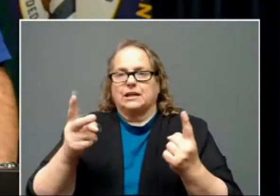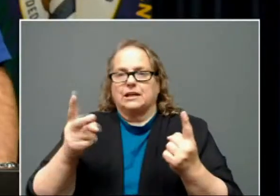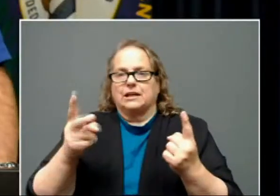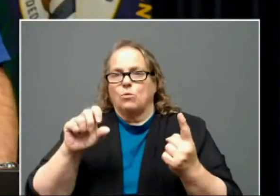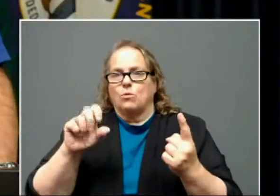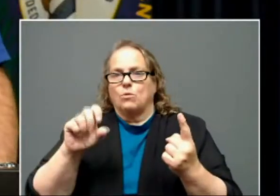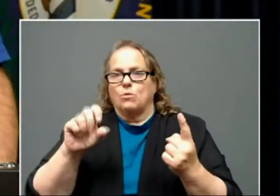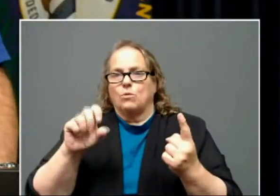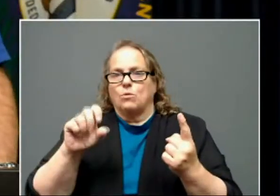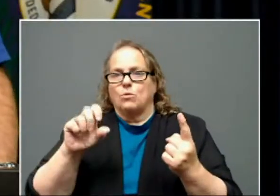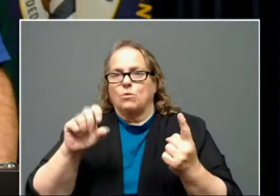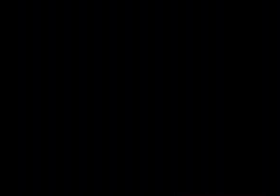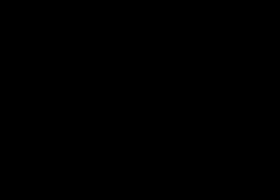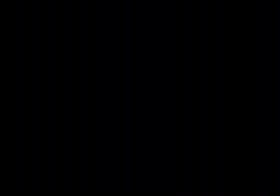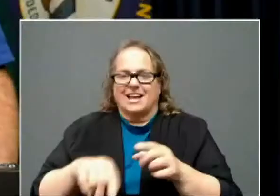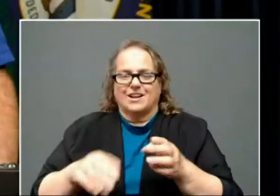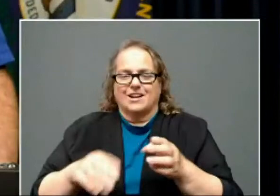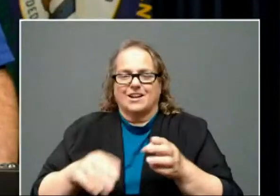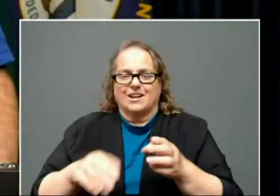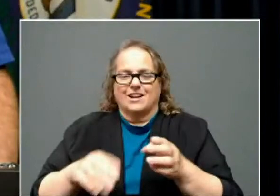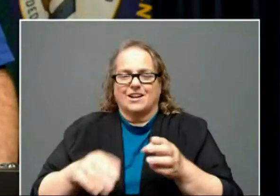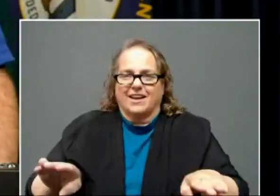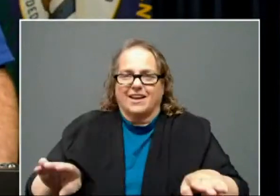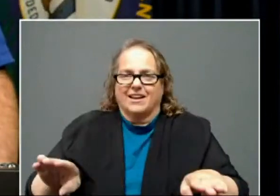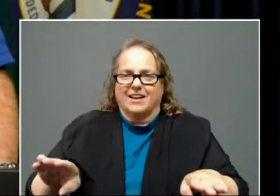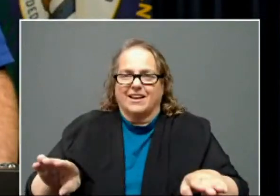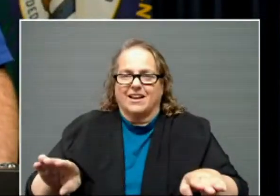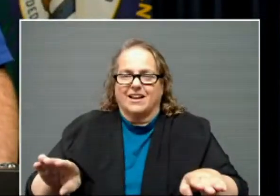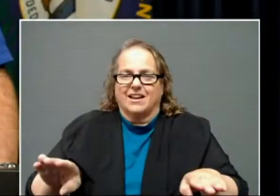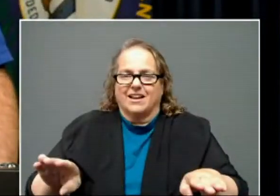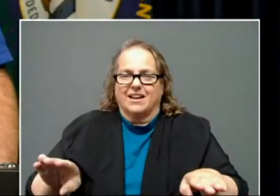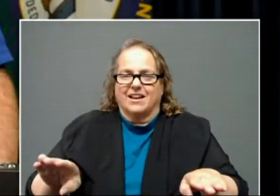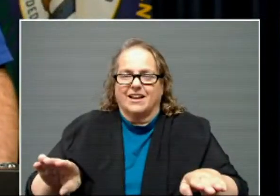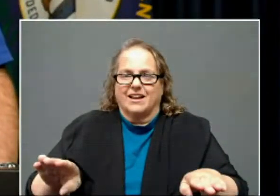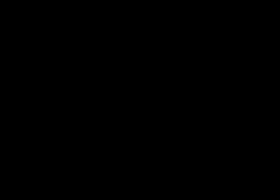and break it down and break it out. And so